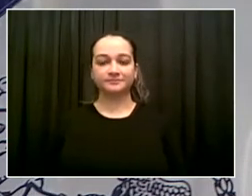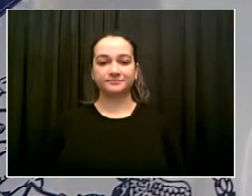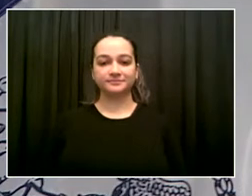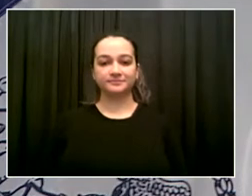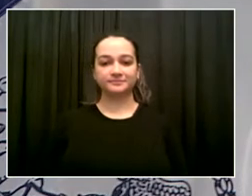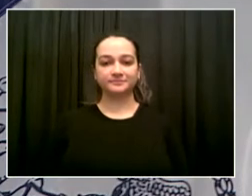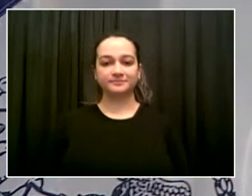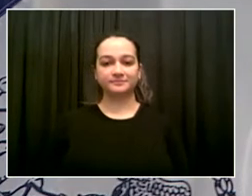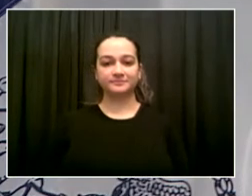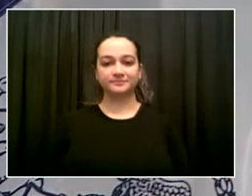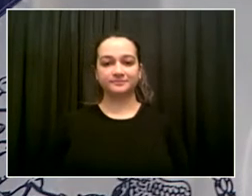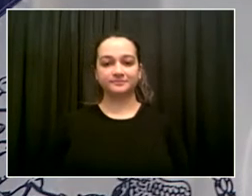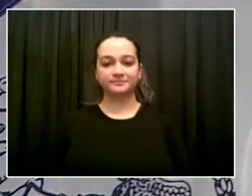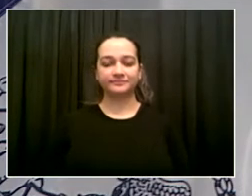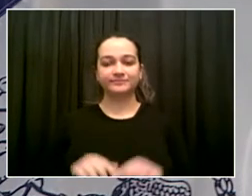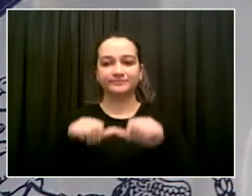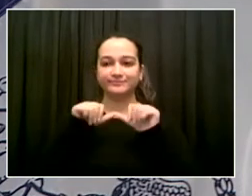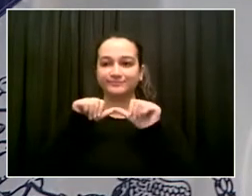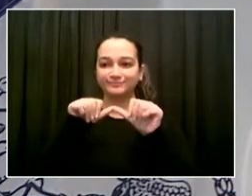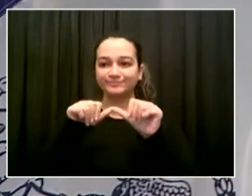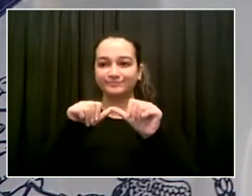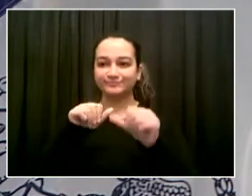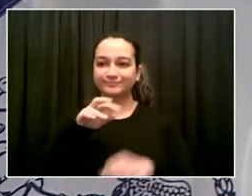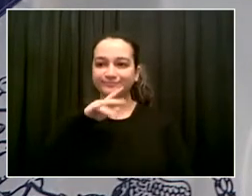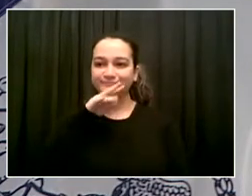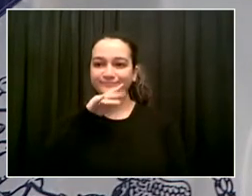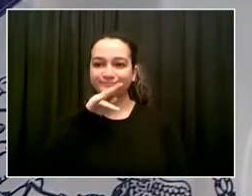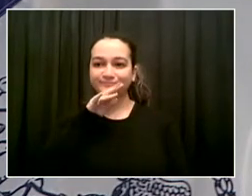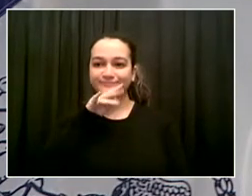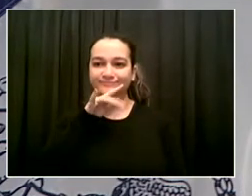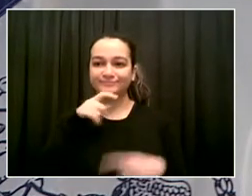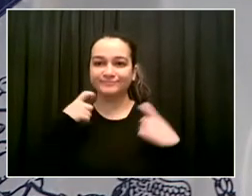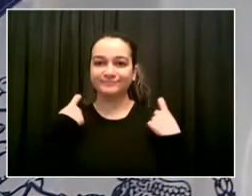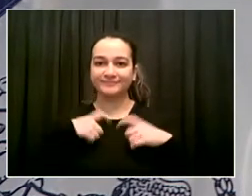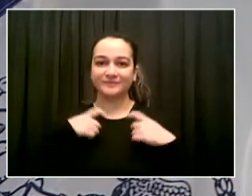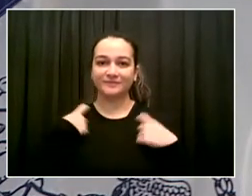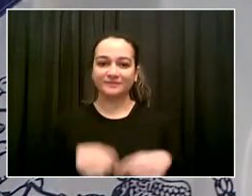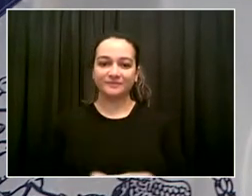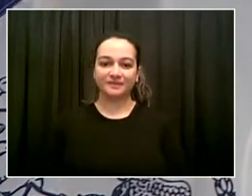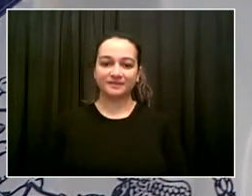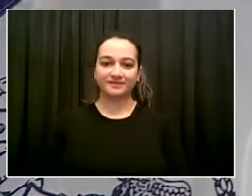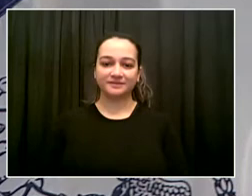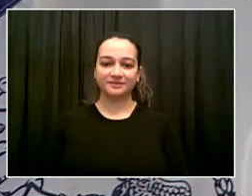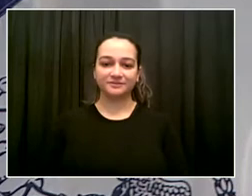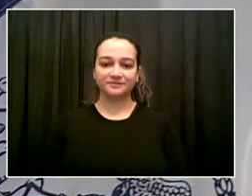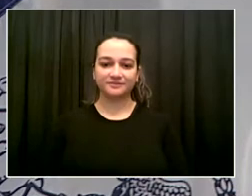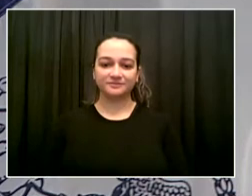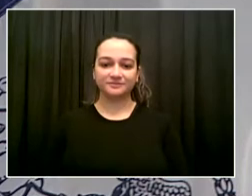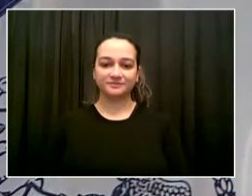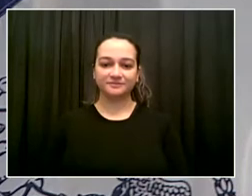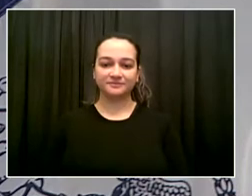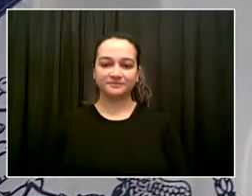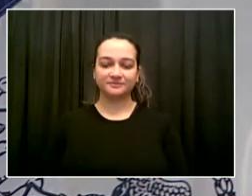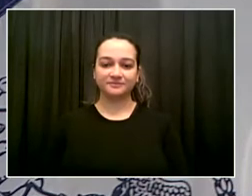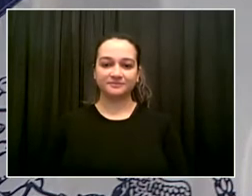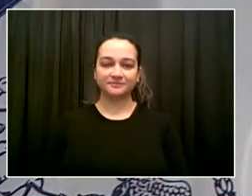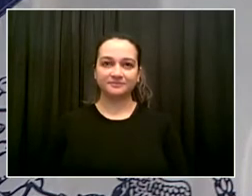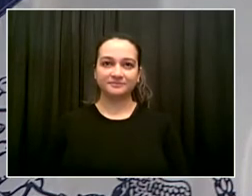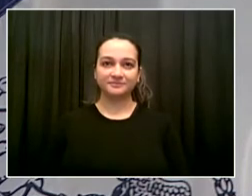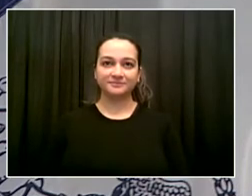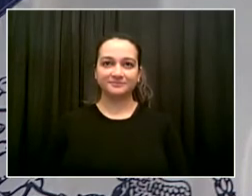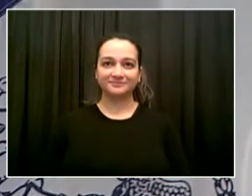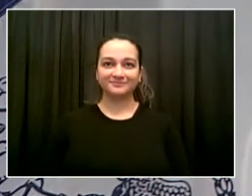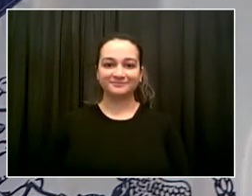todos deben vacunarse. Así es como vamos a vencer al virus y